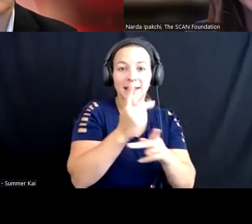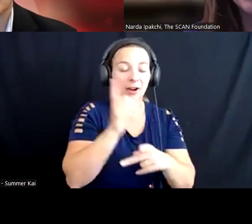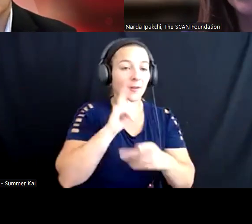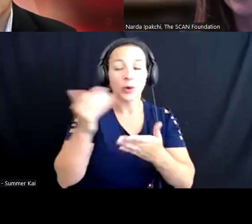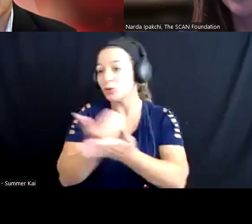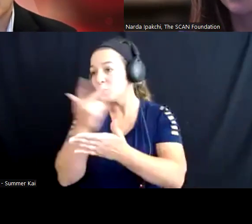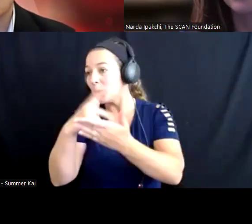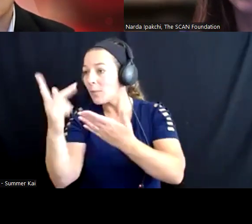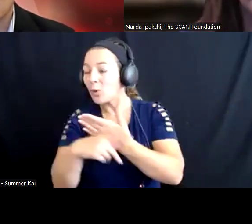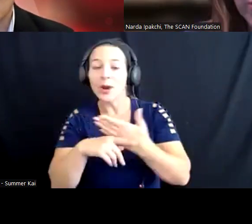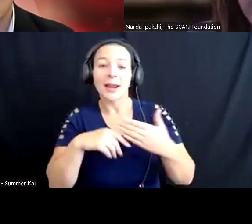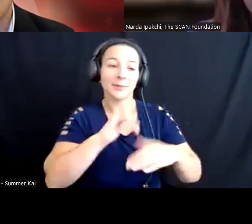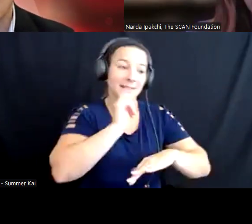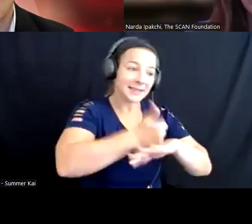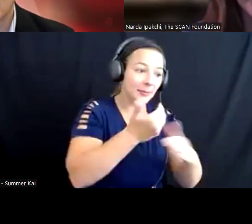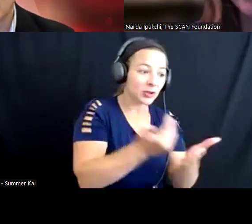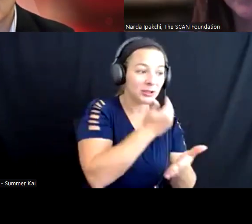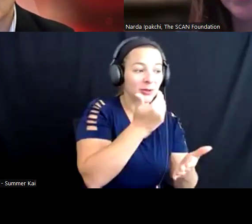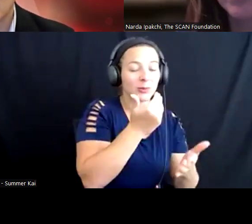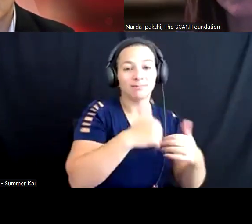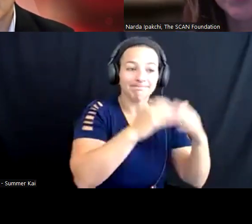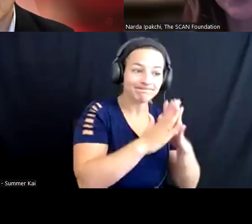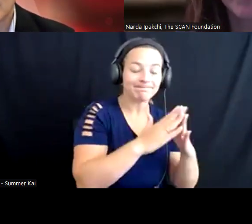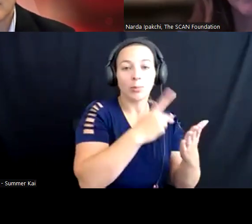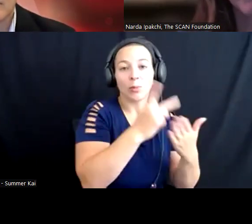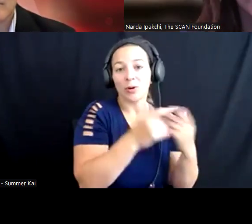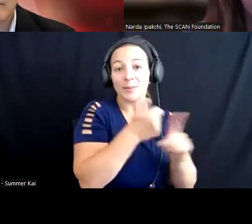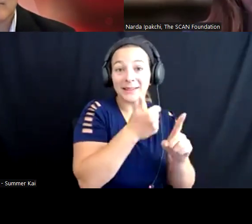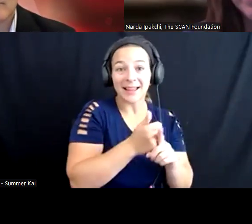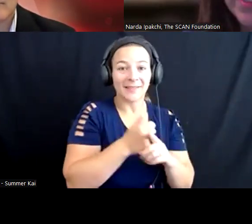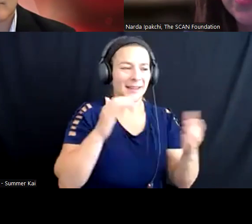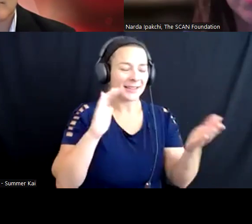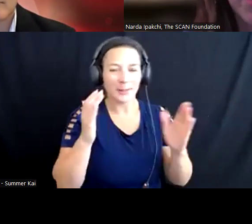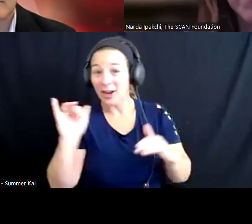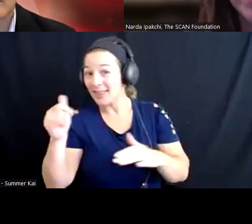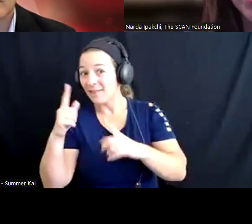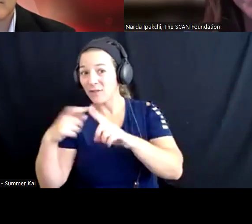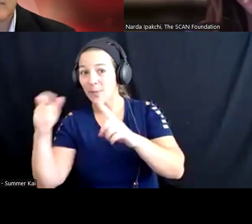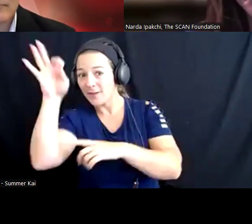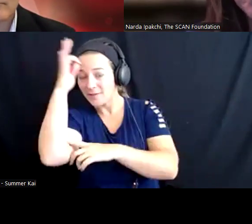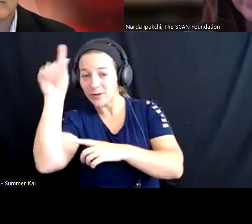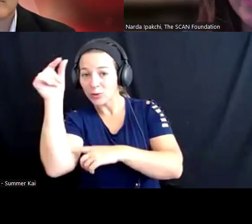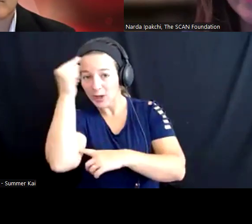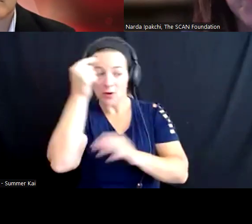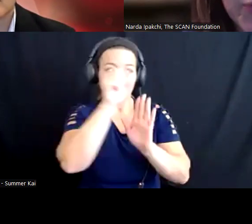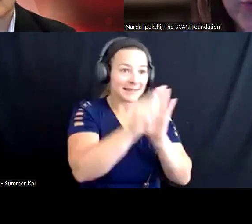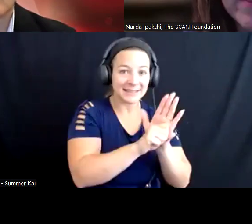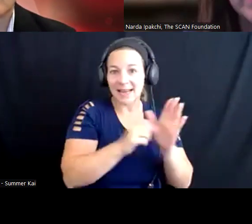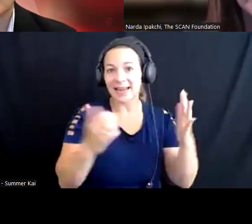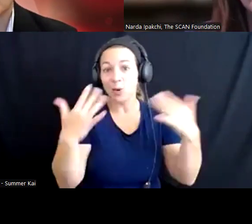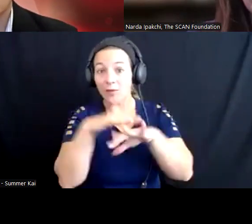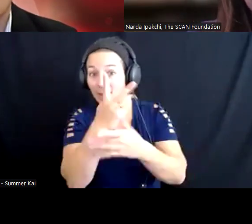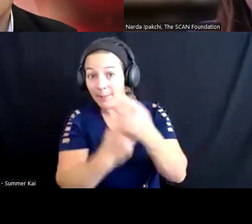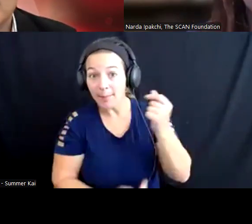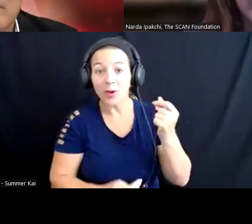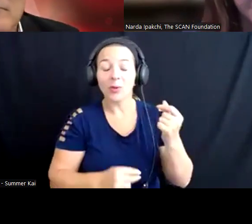program, whether or not that program should be administered by the federal government, states, or some combination, and how program